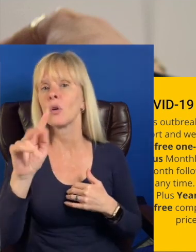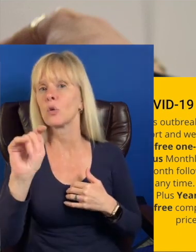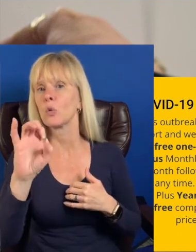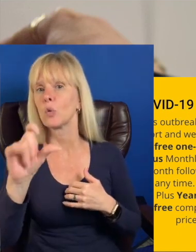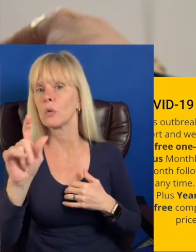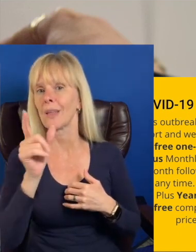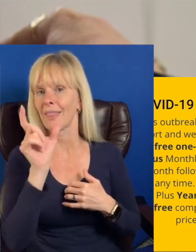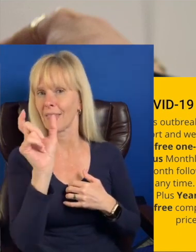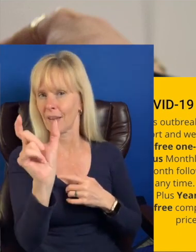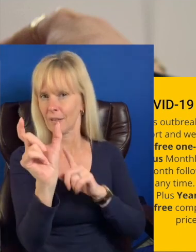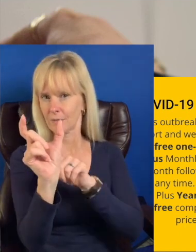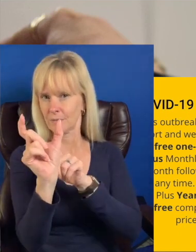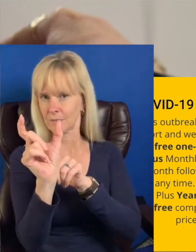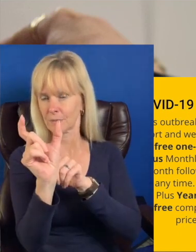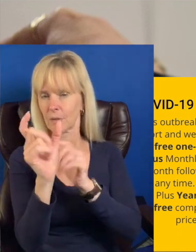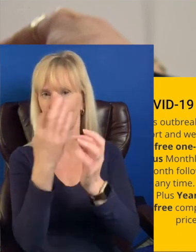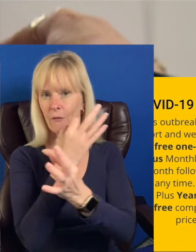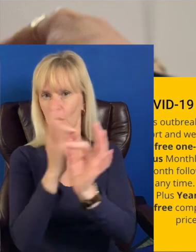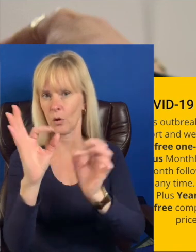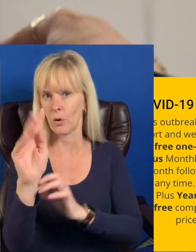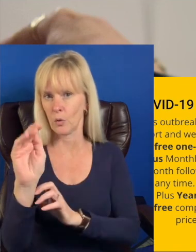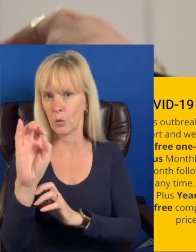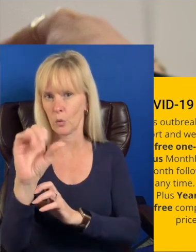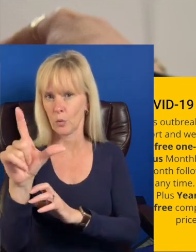additional tools right here for you.